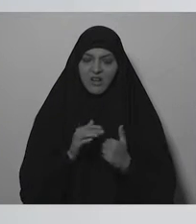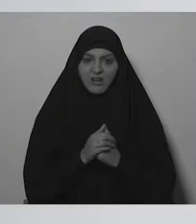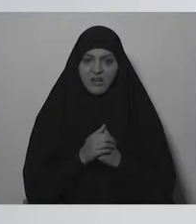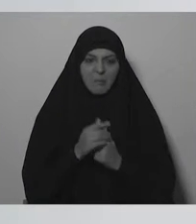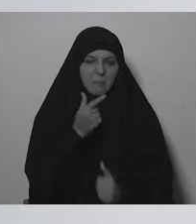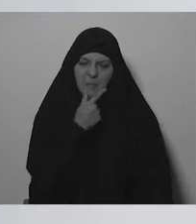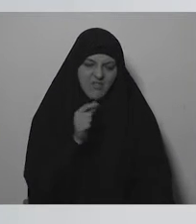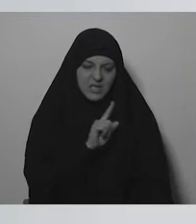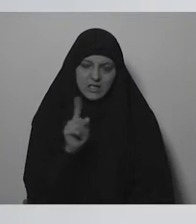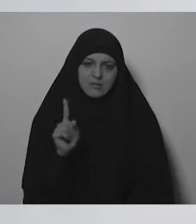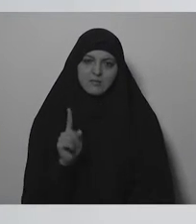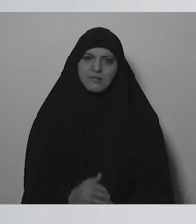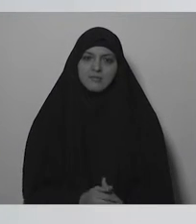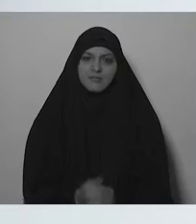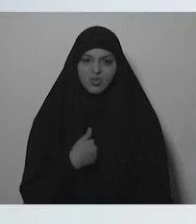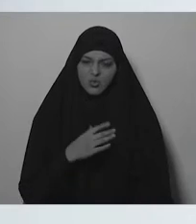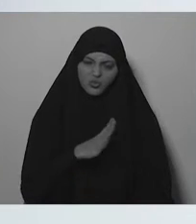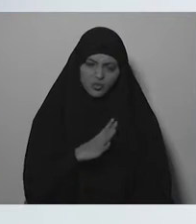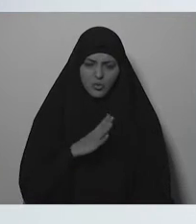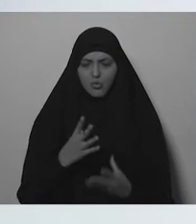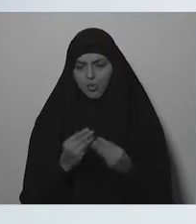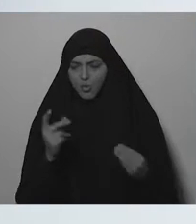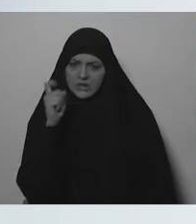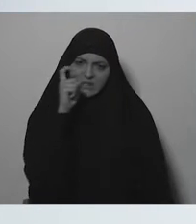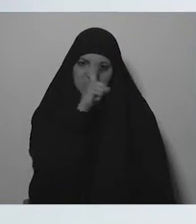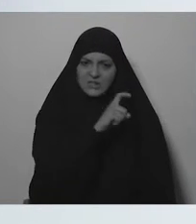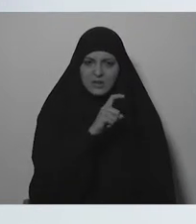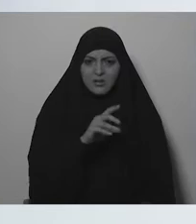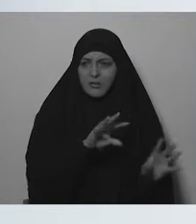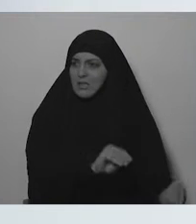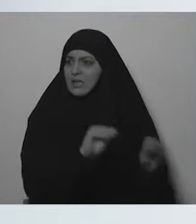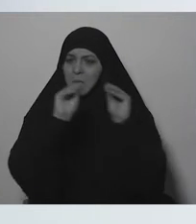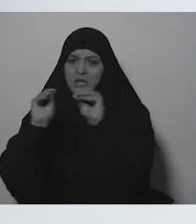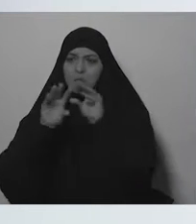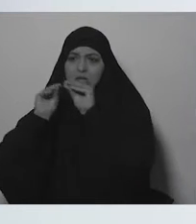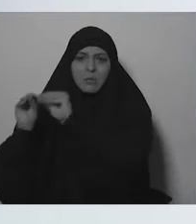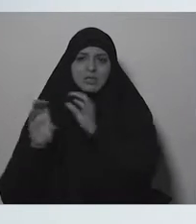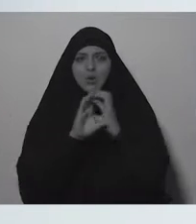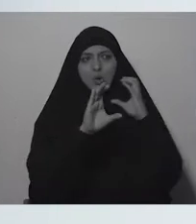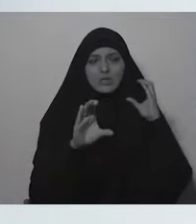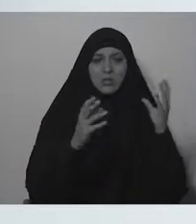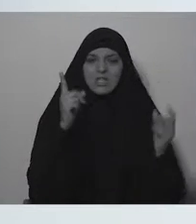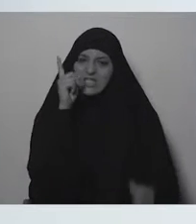easy. We had a lot of difficulties in the transportation, in the transport,